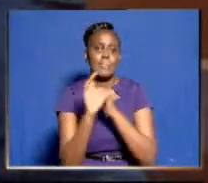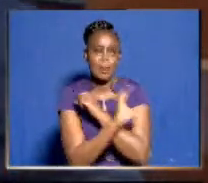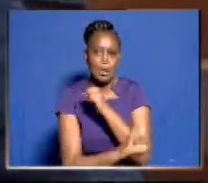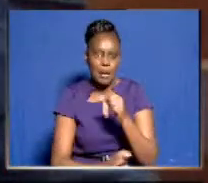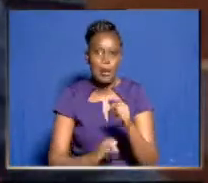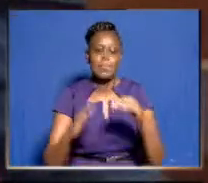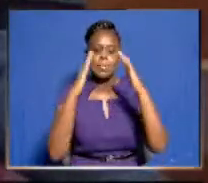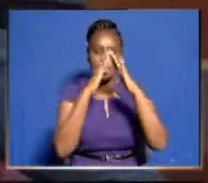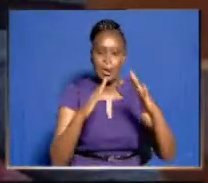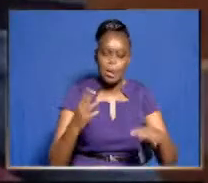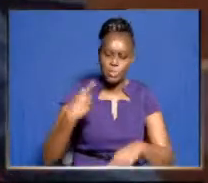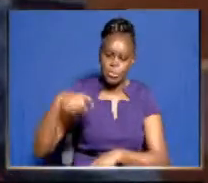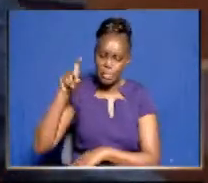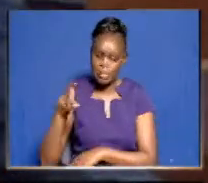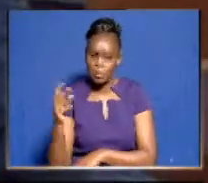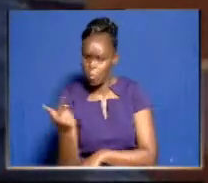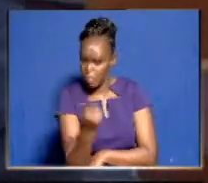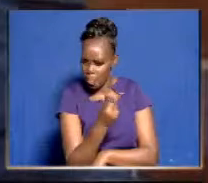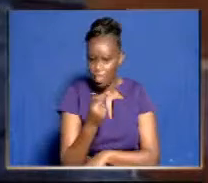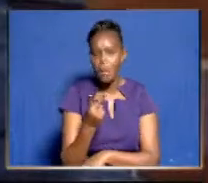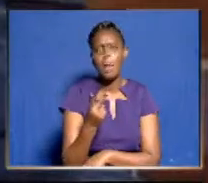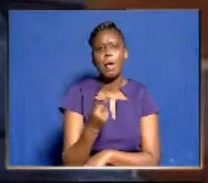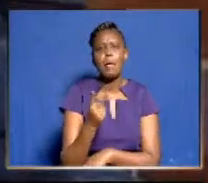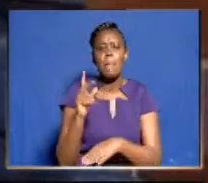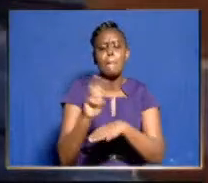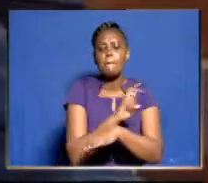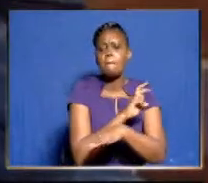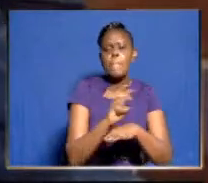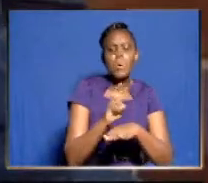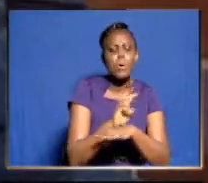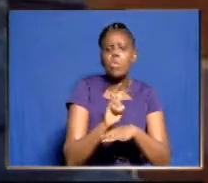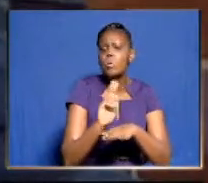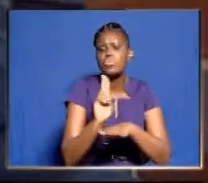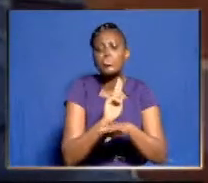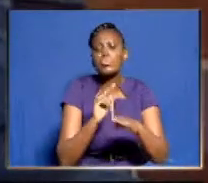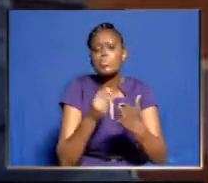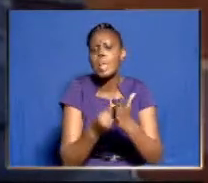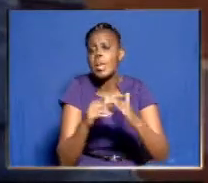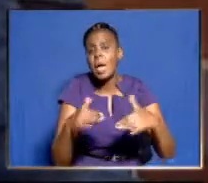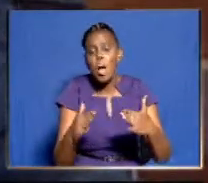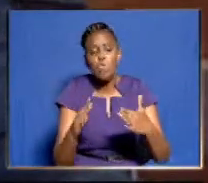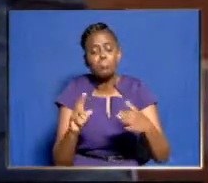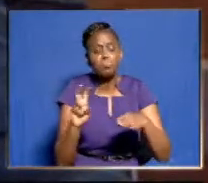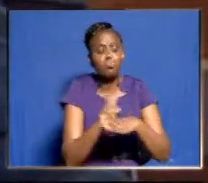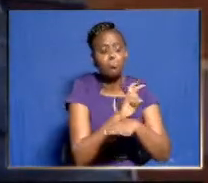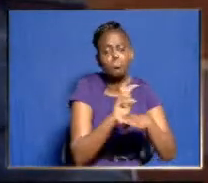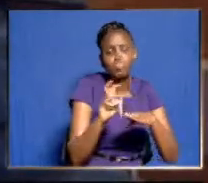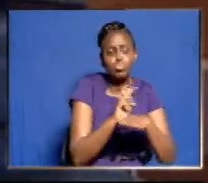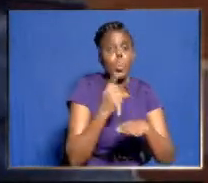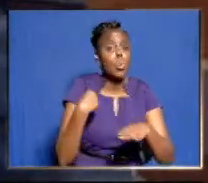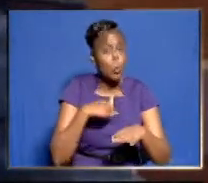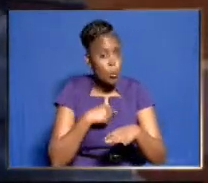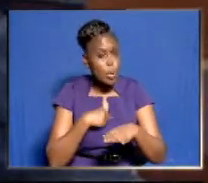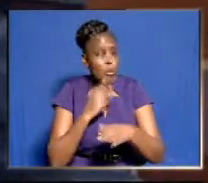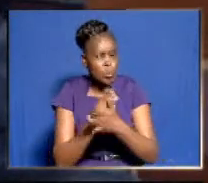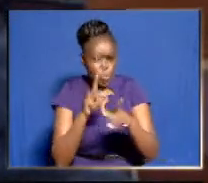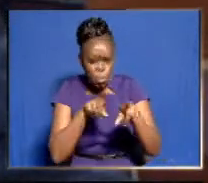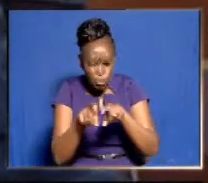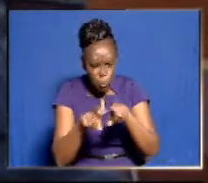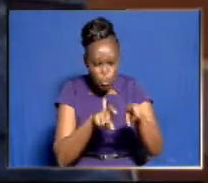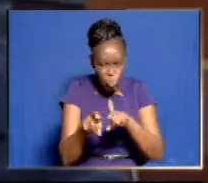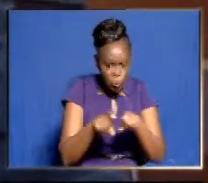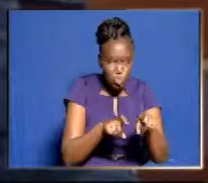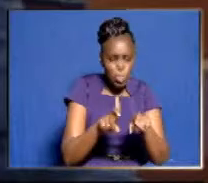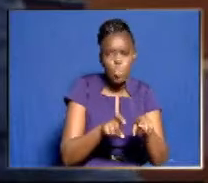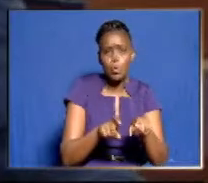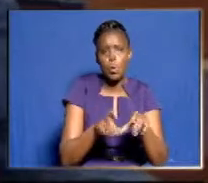the House and the Executive, we really need to monitor our expenditure patterns, Mr. Speaker. Because unless we really do something on the expenditure